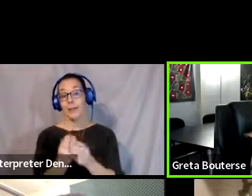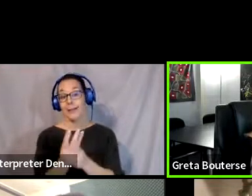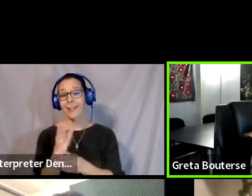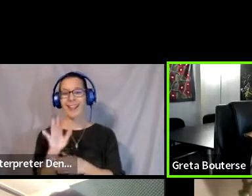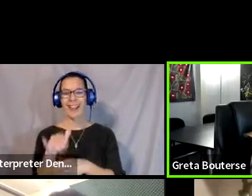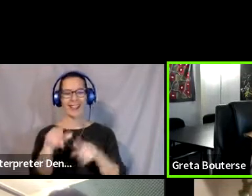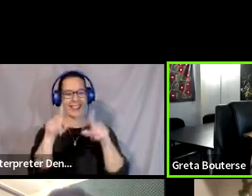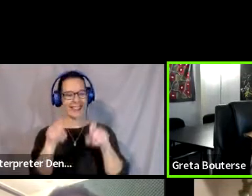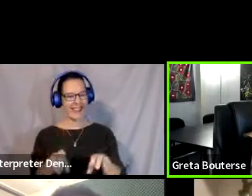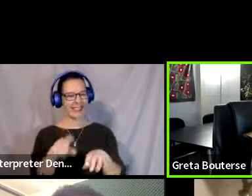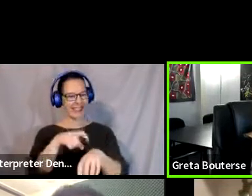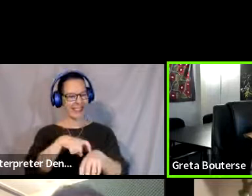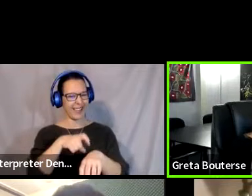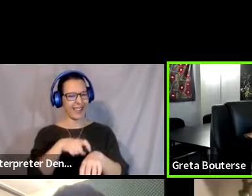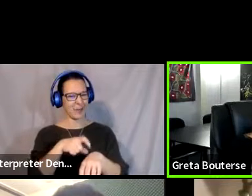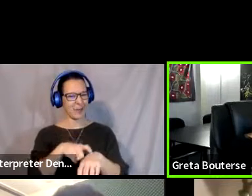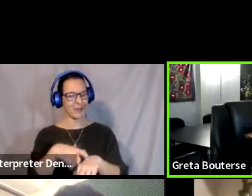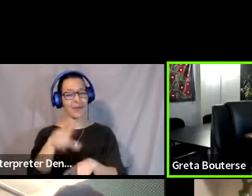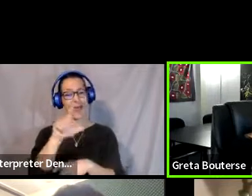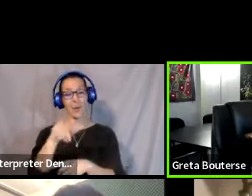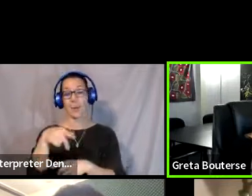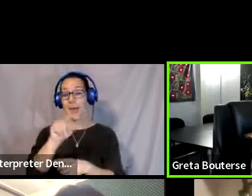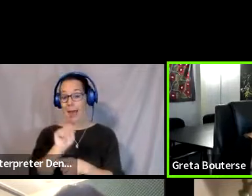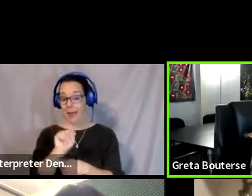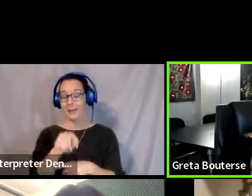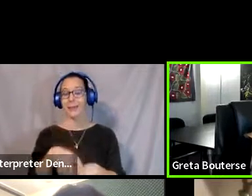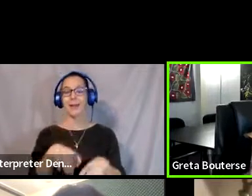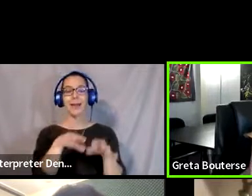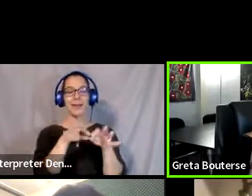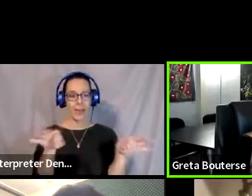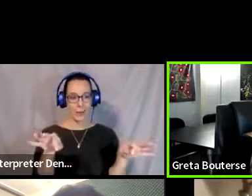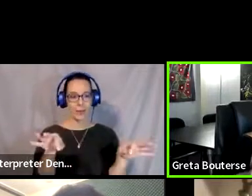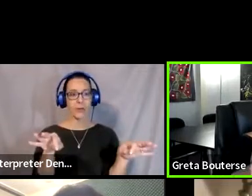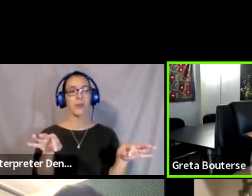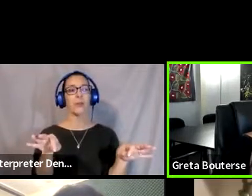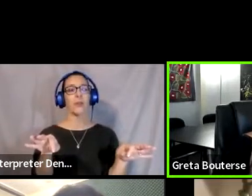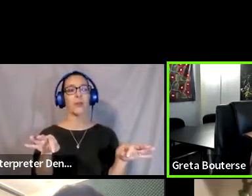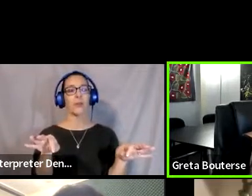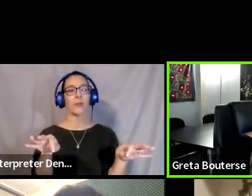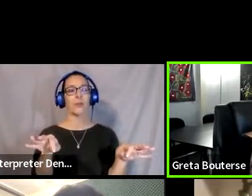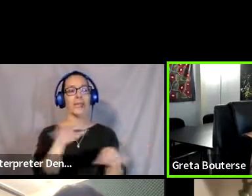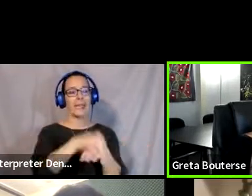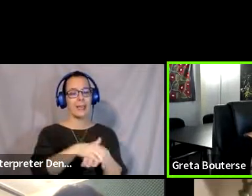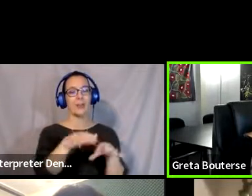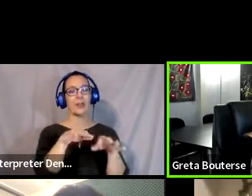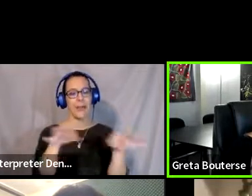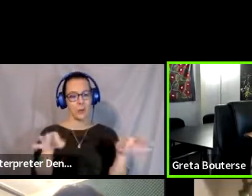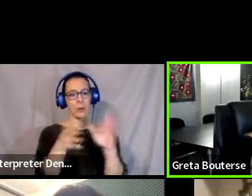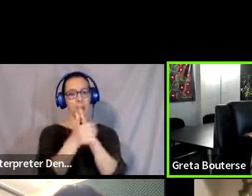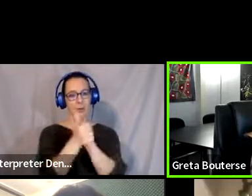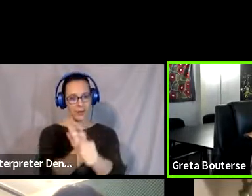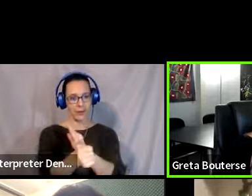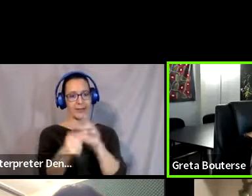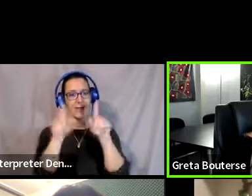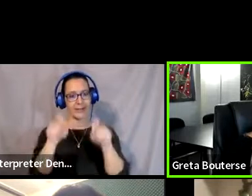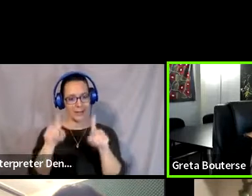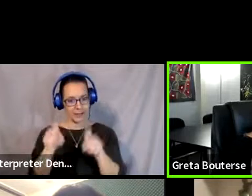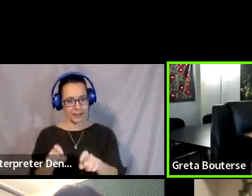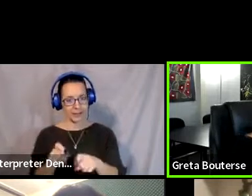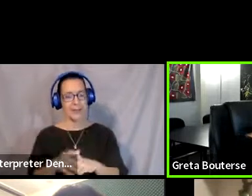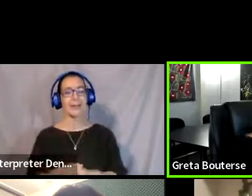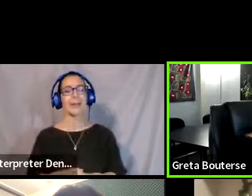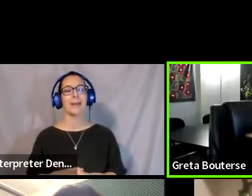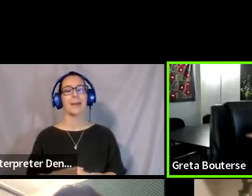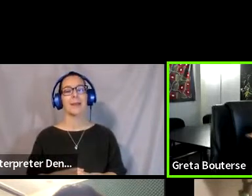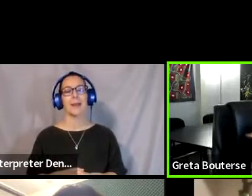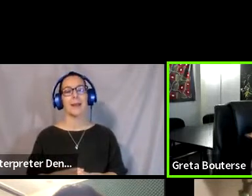season, and the LPAC, which is our English language proficiency assessment, which is for students